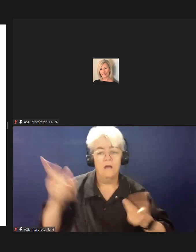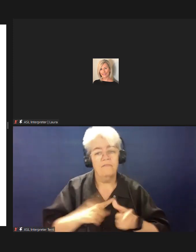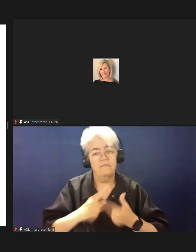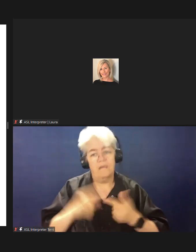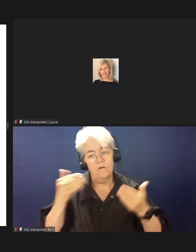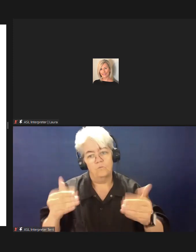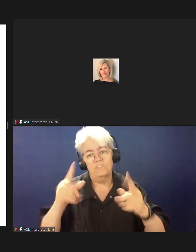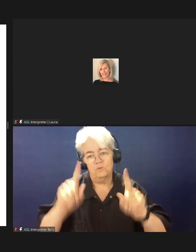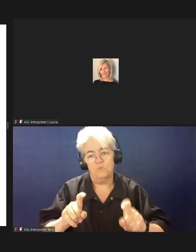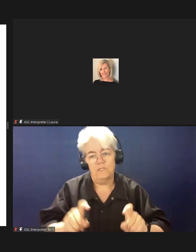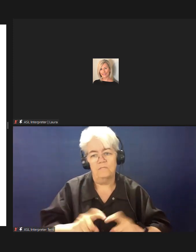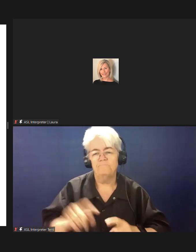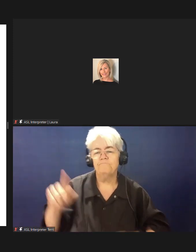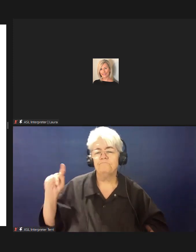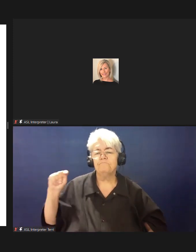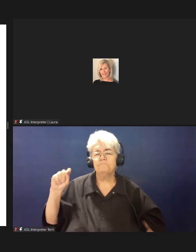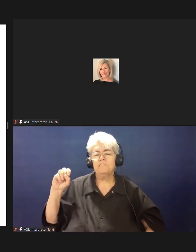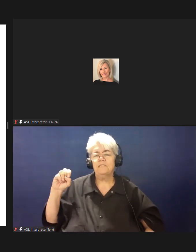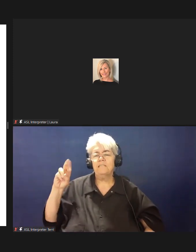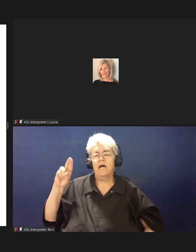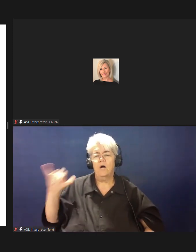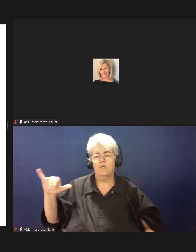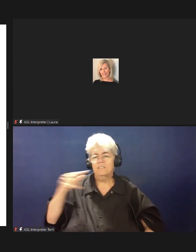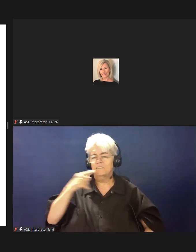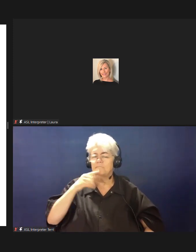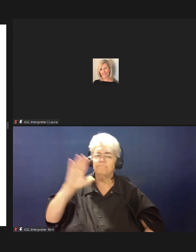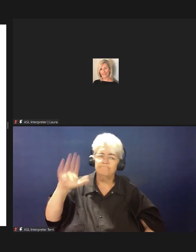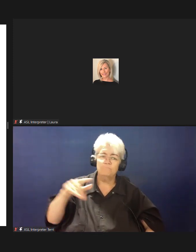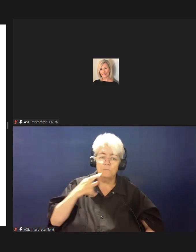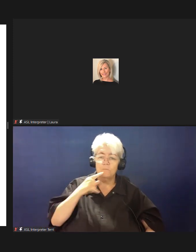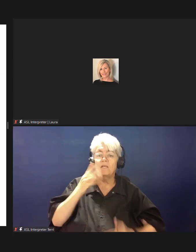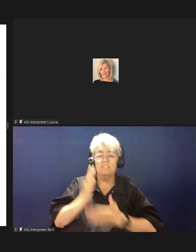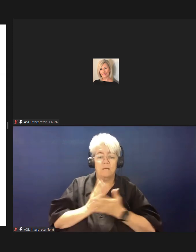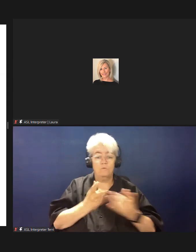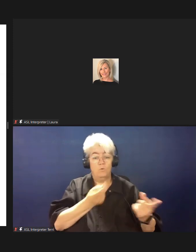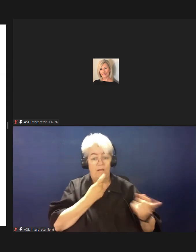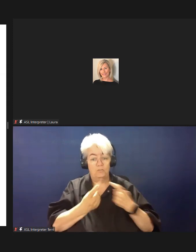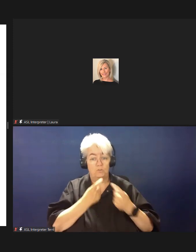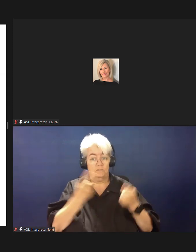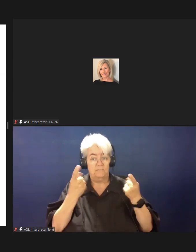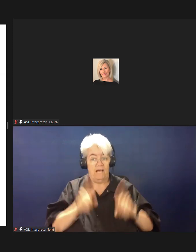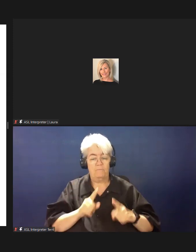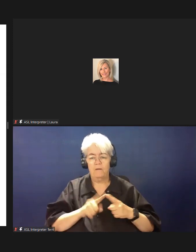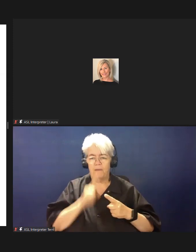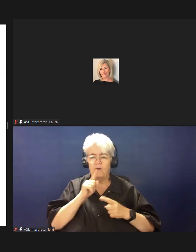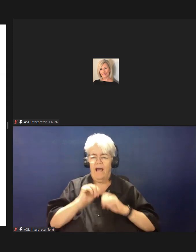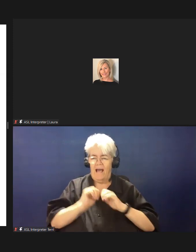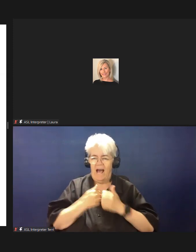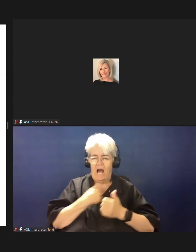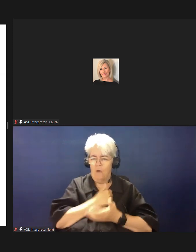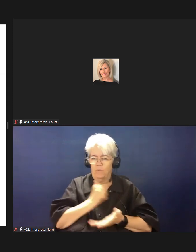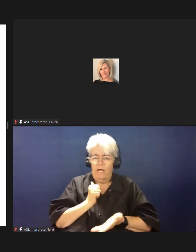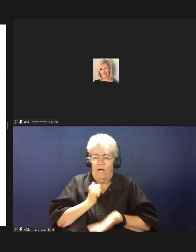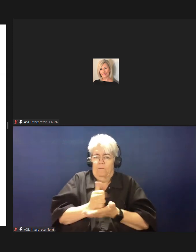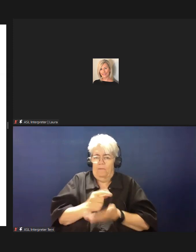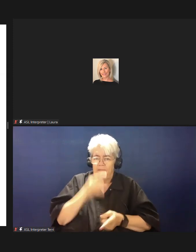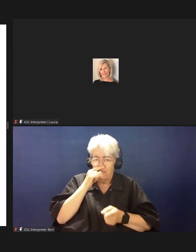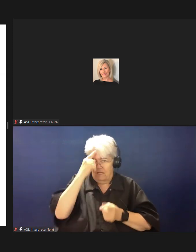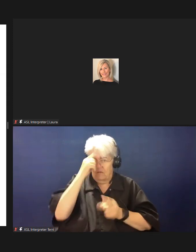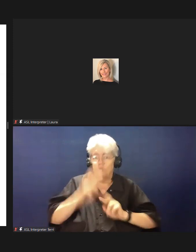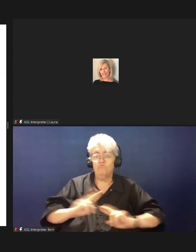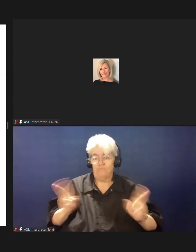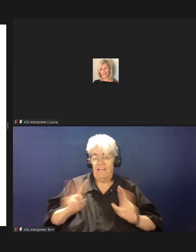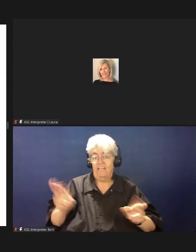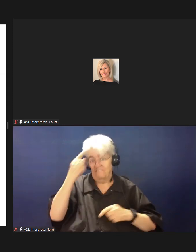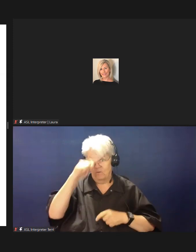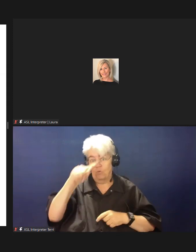Let me just interject here, William. We have received some questions about the conditioning process in preparation for today's